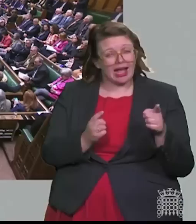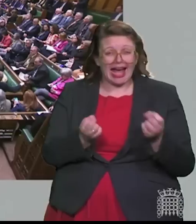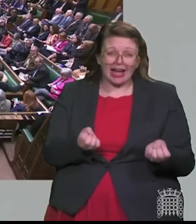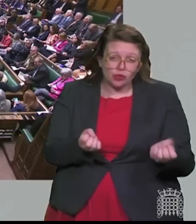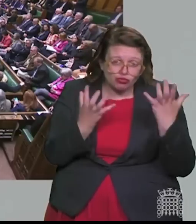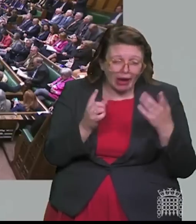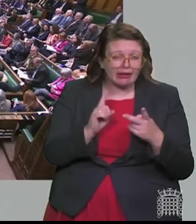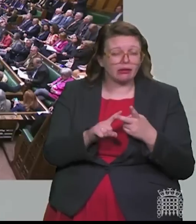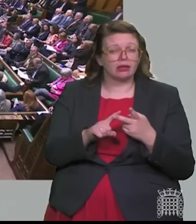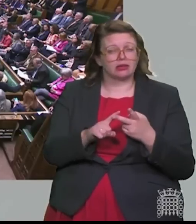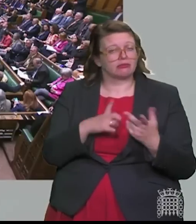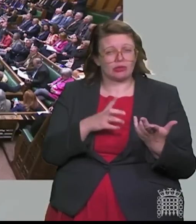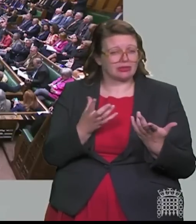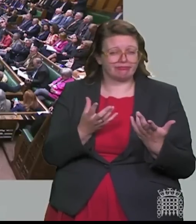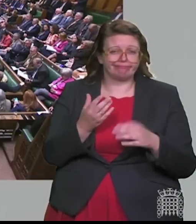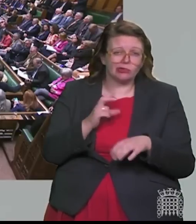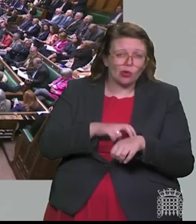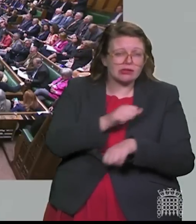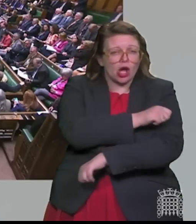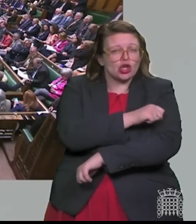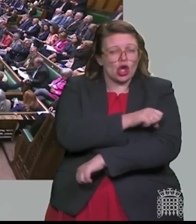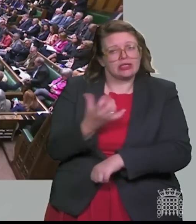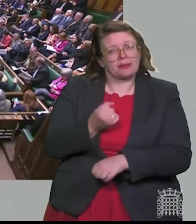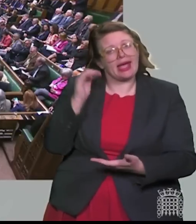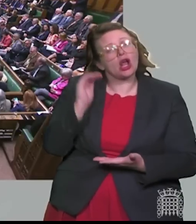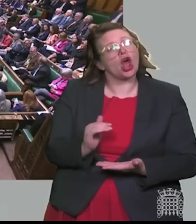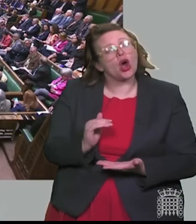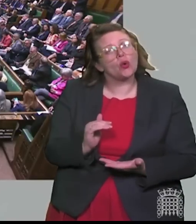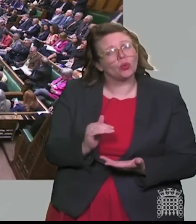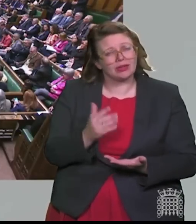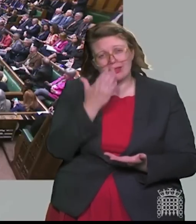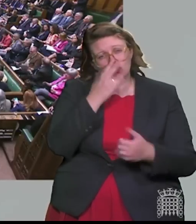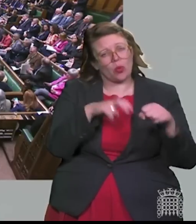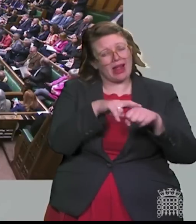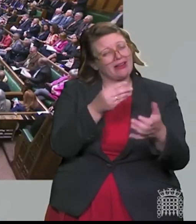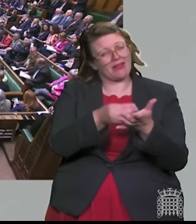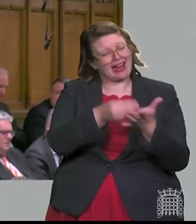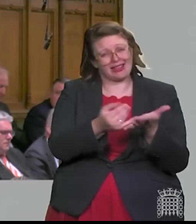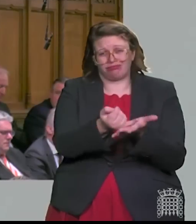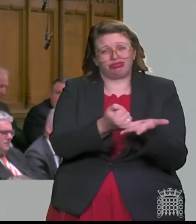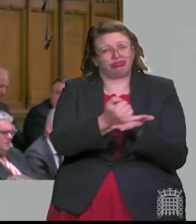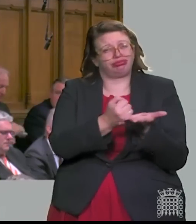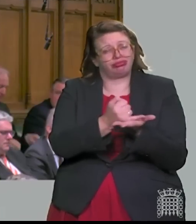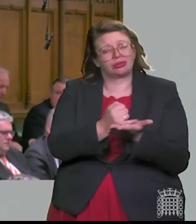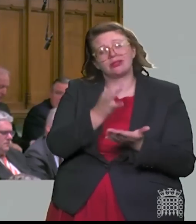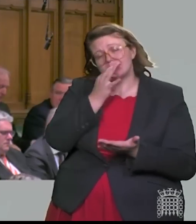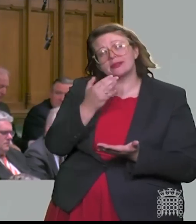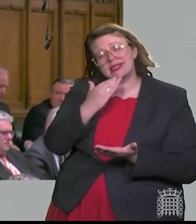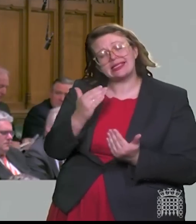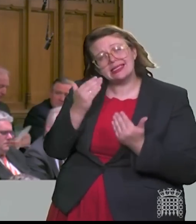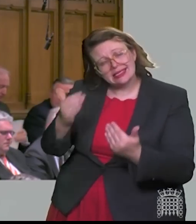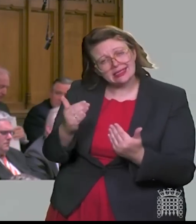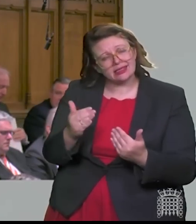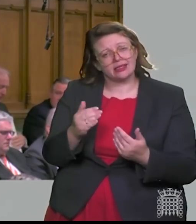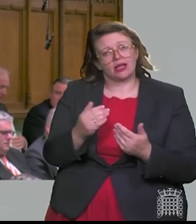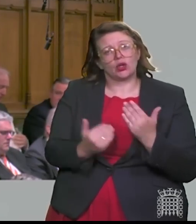public finances are in a mess. Will he give a commitment that the Treasury will immediately begin work on a public sector